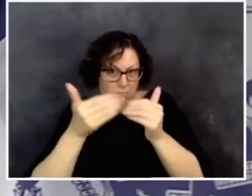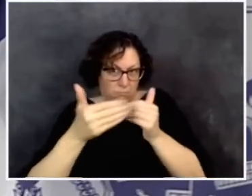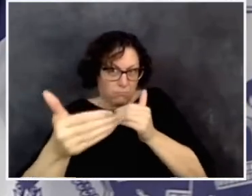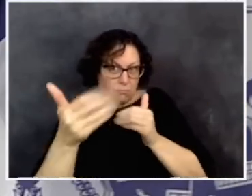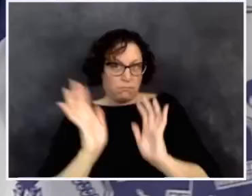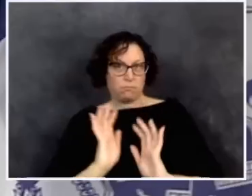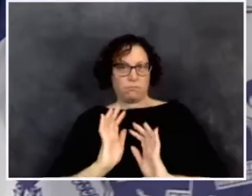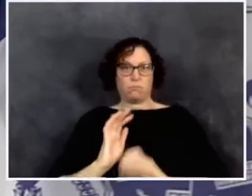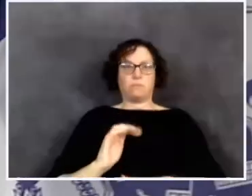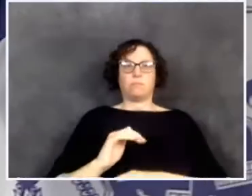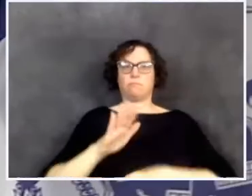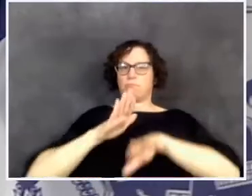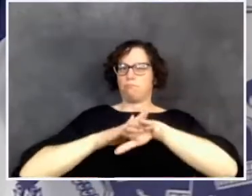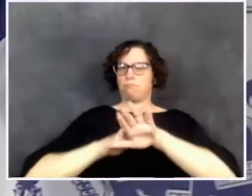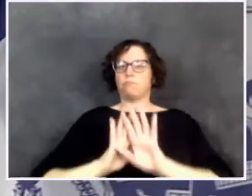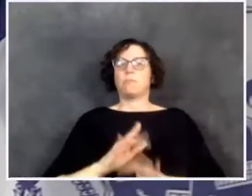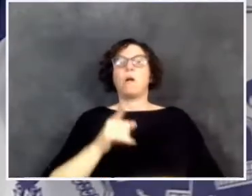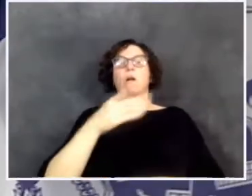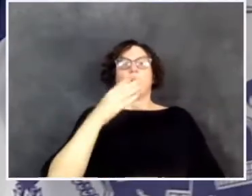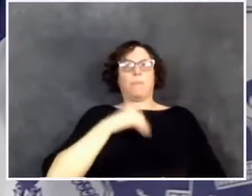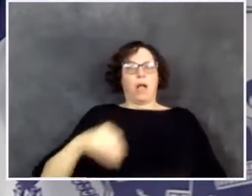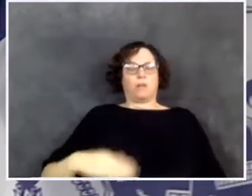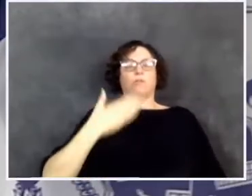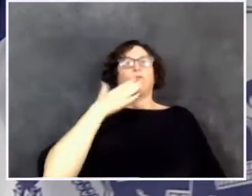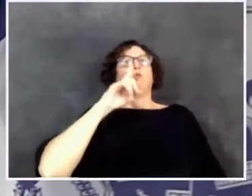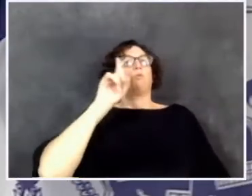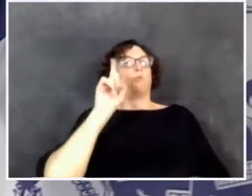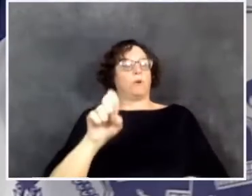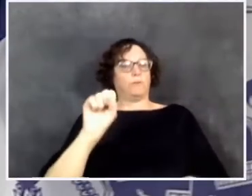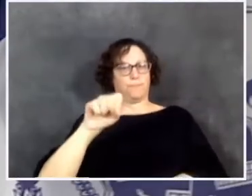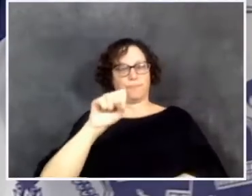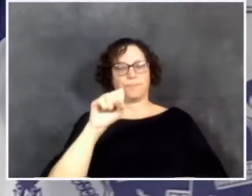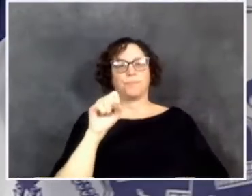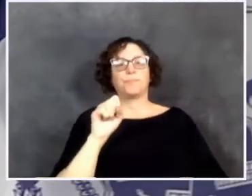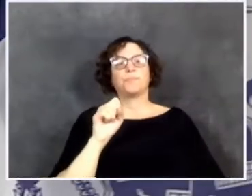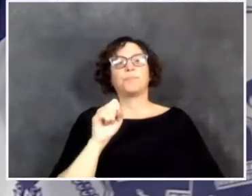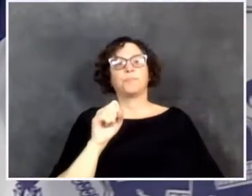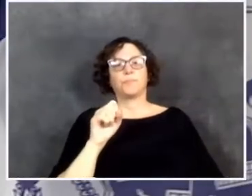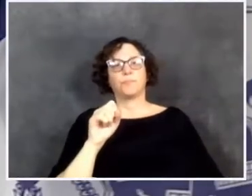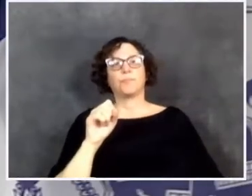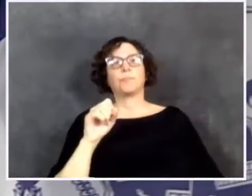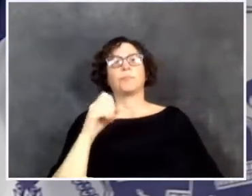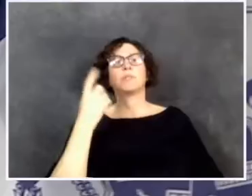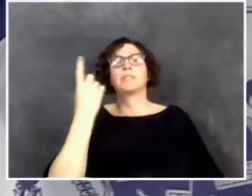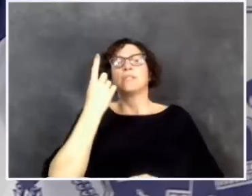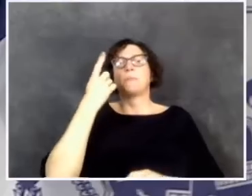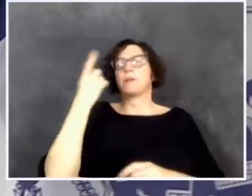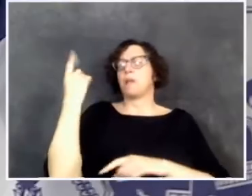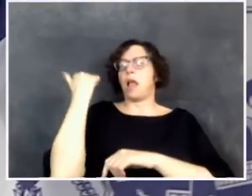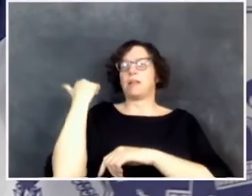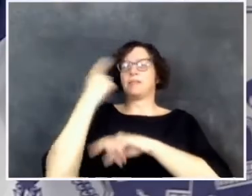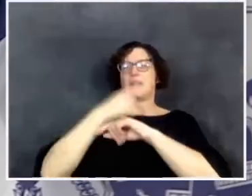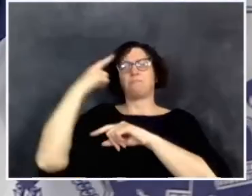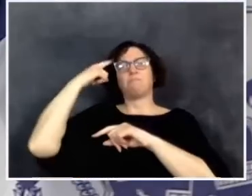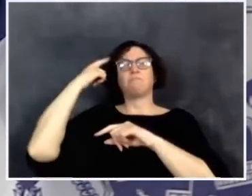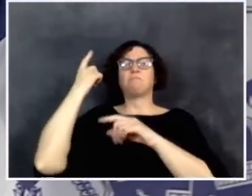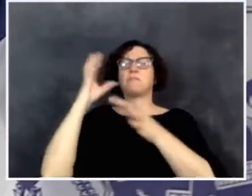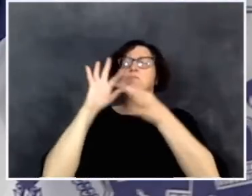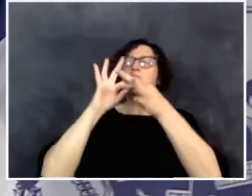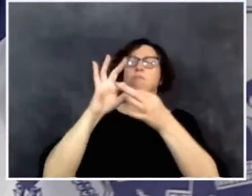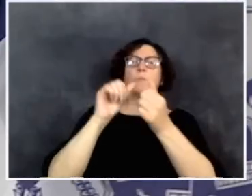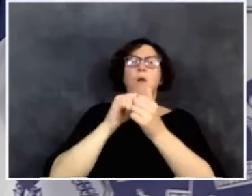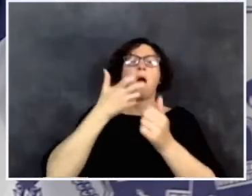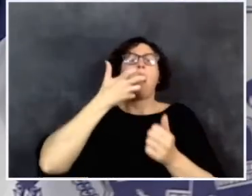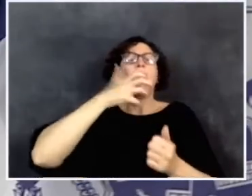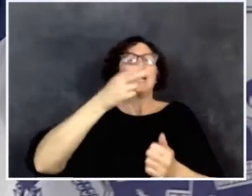the question of heat waves, too, which the two go together. Obviously, when we see the heat waves is when we've had problems with our electricity